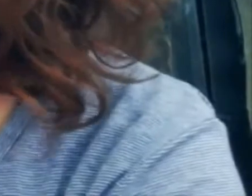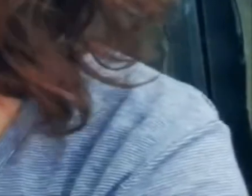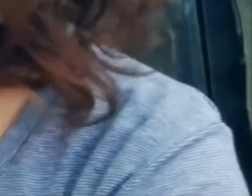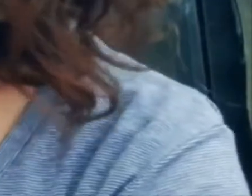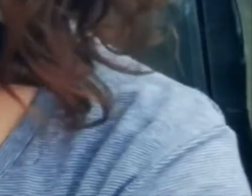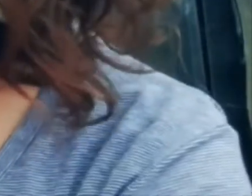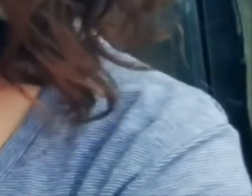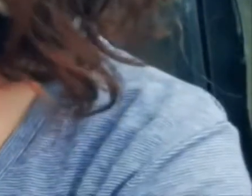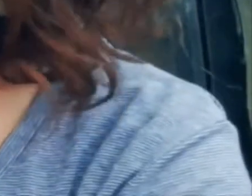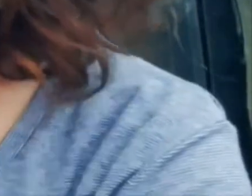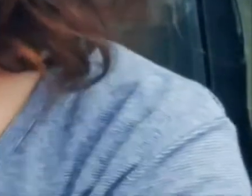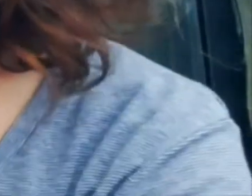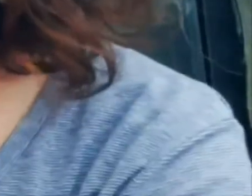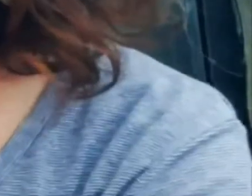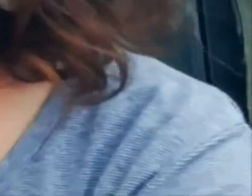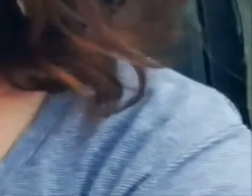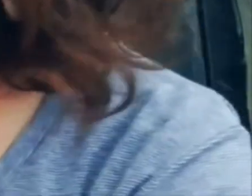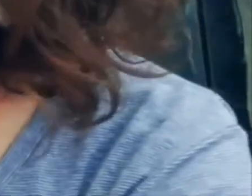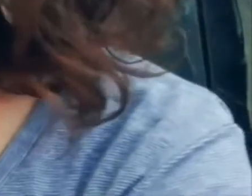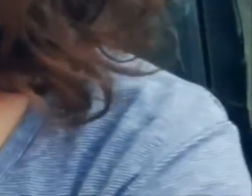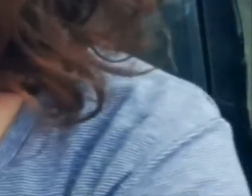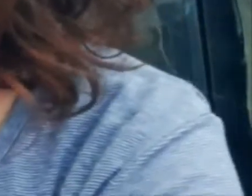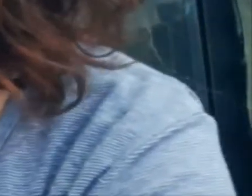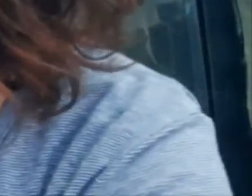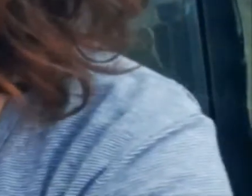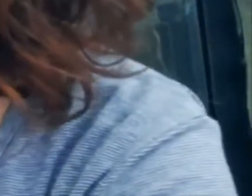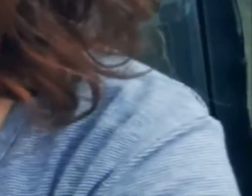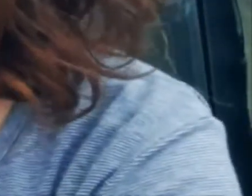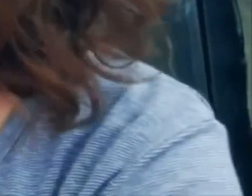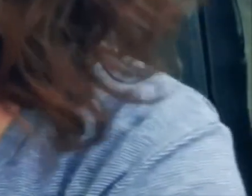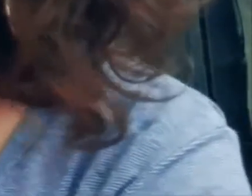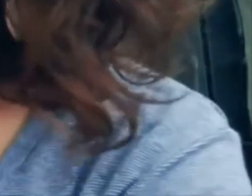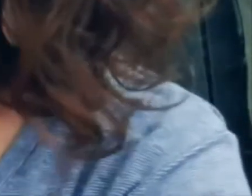with your family. And we will see you next Sunday.